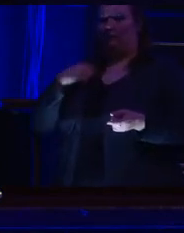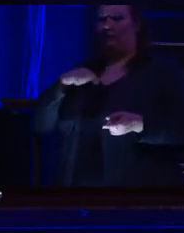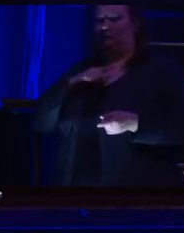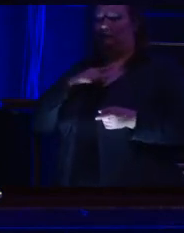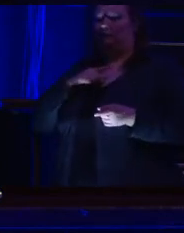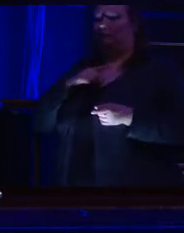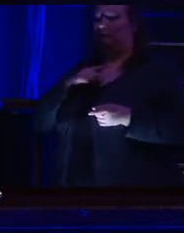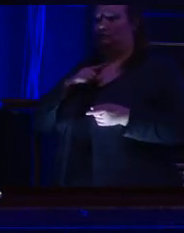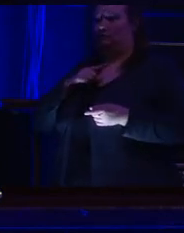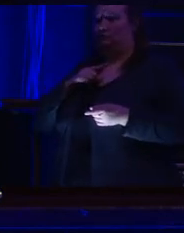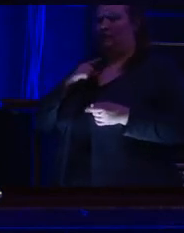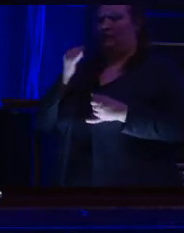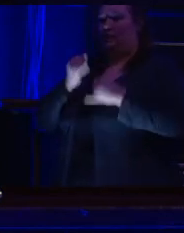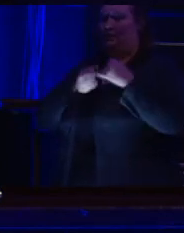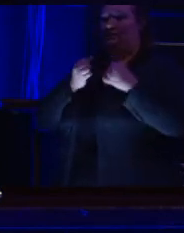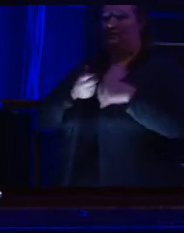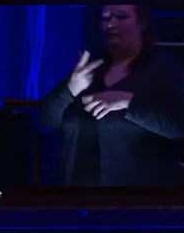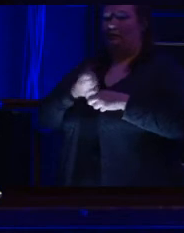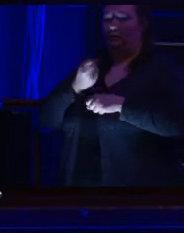the past several years.